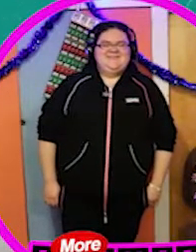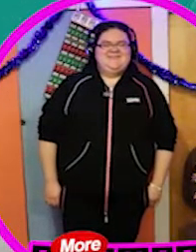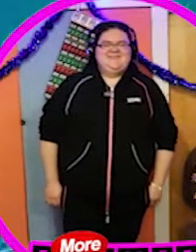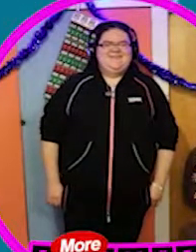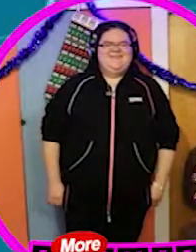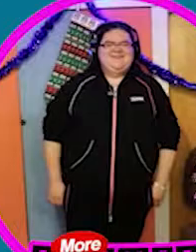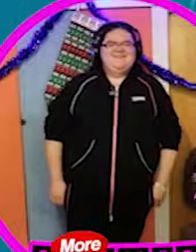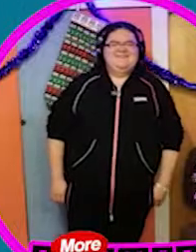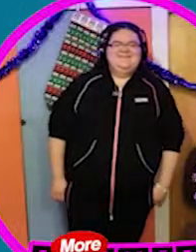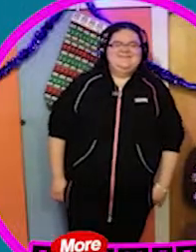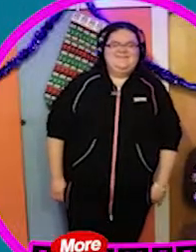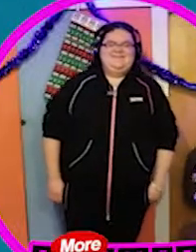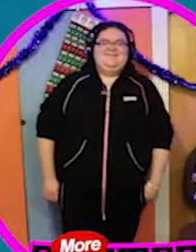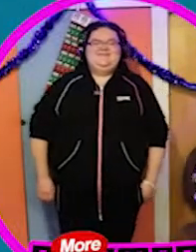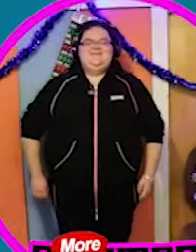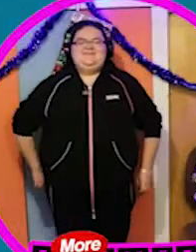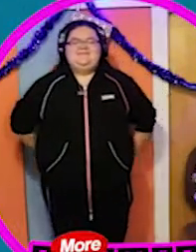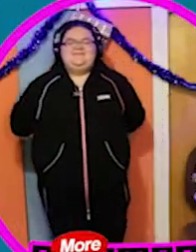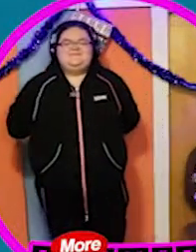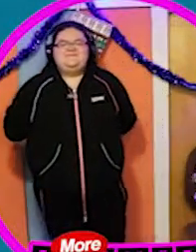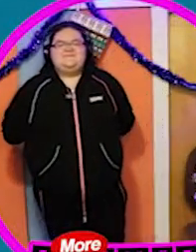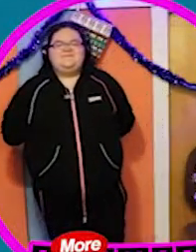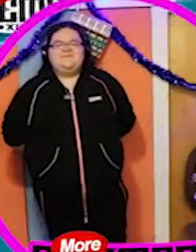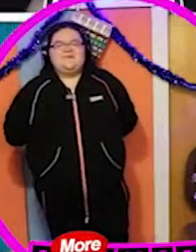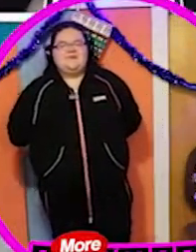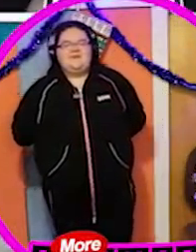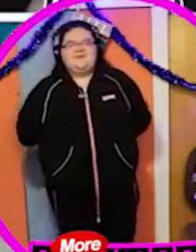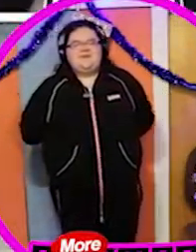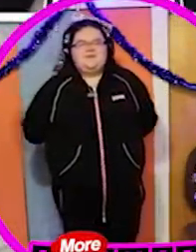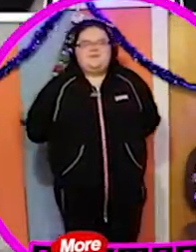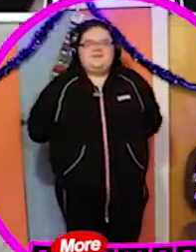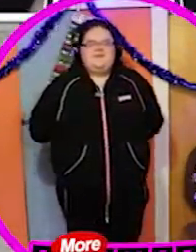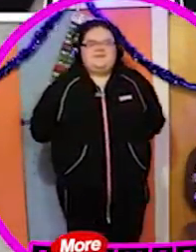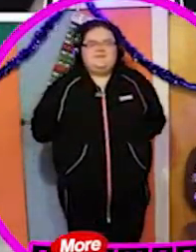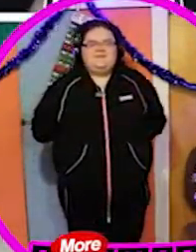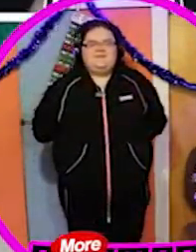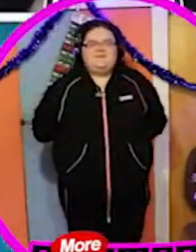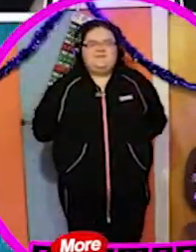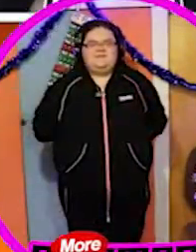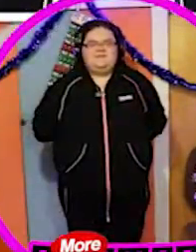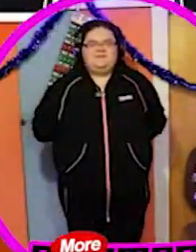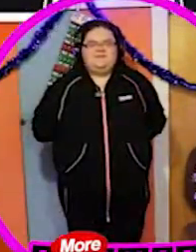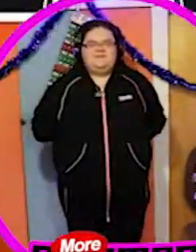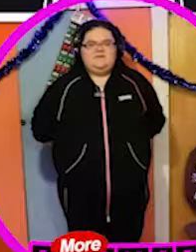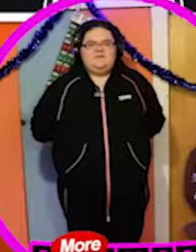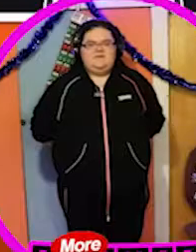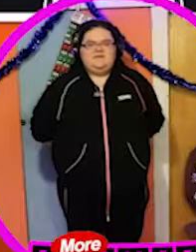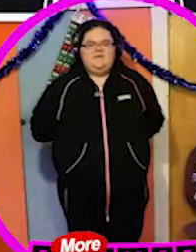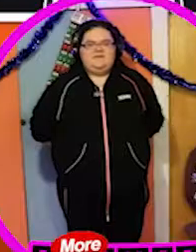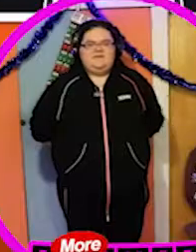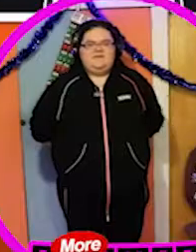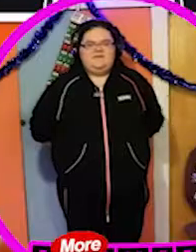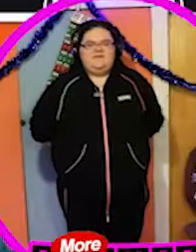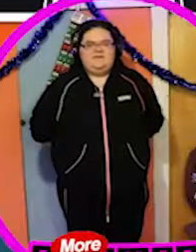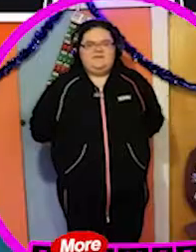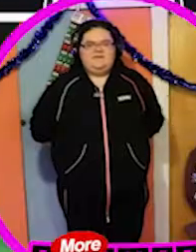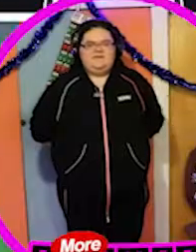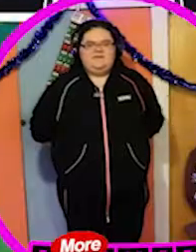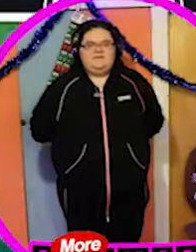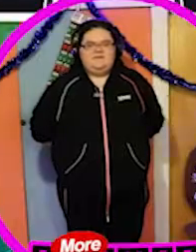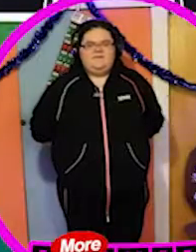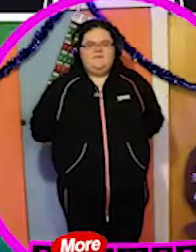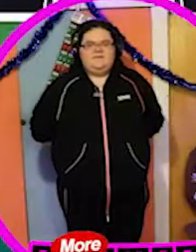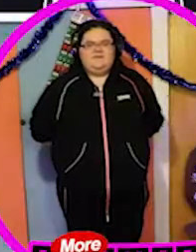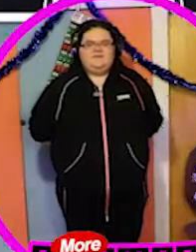Oh, God, please no bomb. This map, please. Where's our boy Zerka? Alright, Josh is good. He's got no bomb.